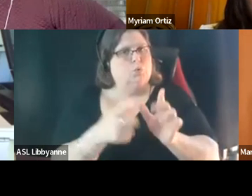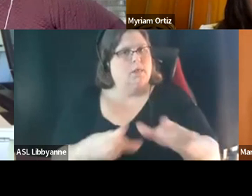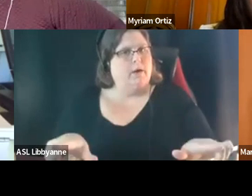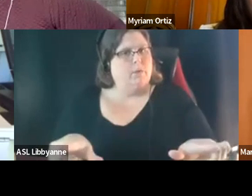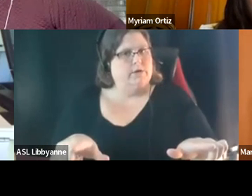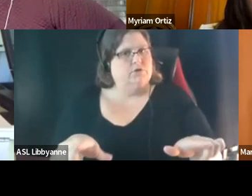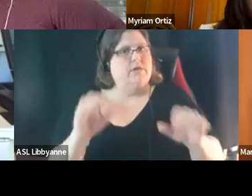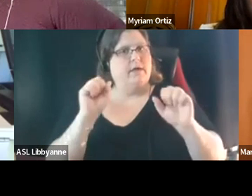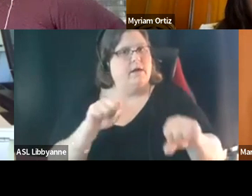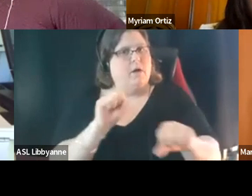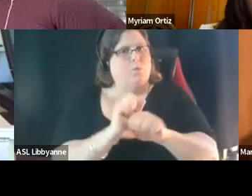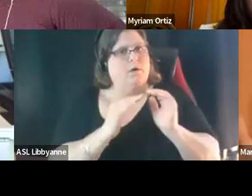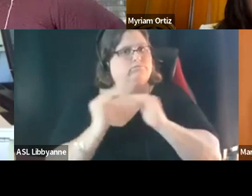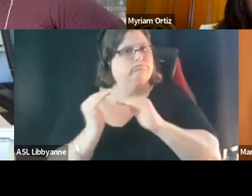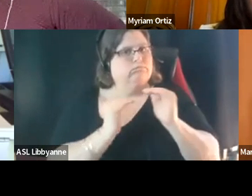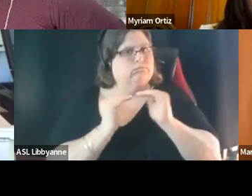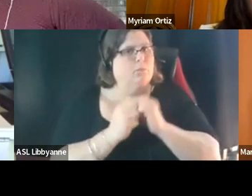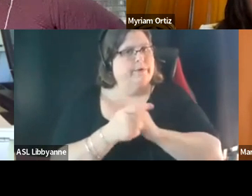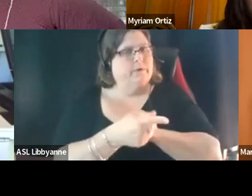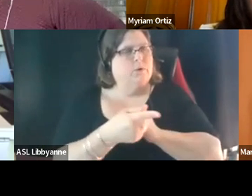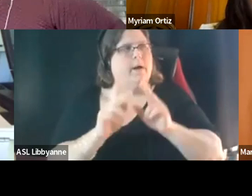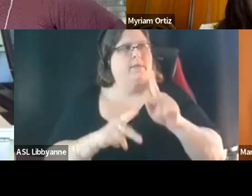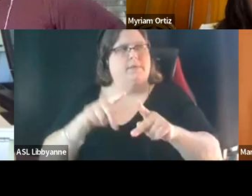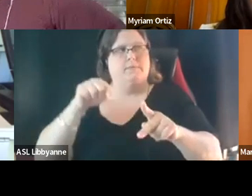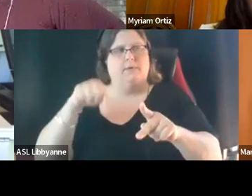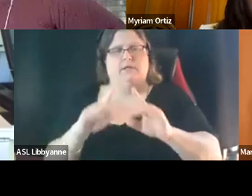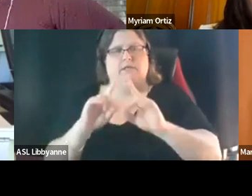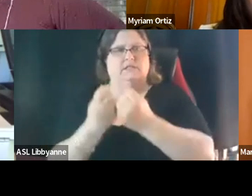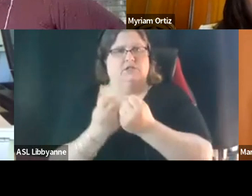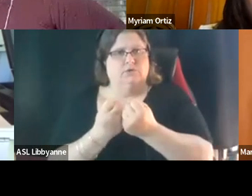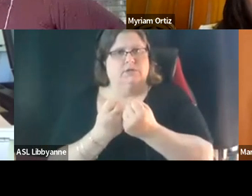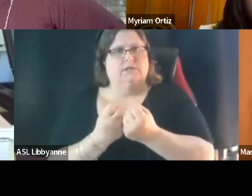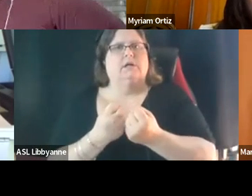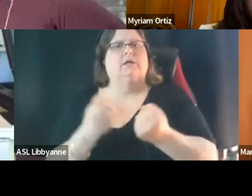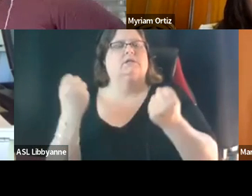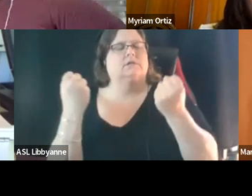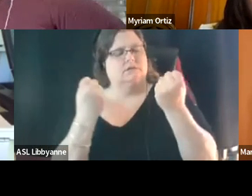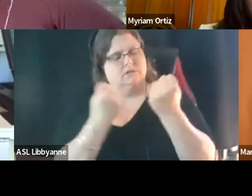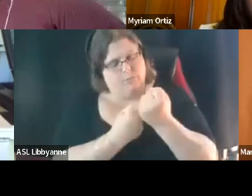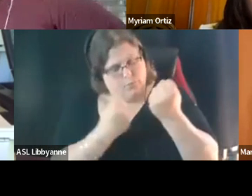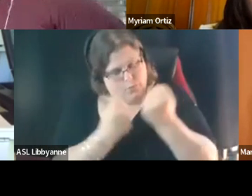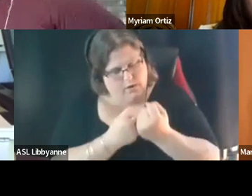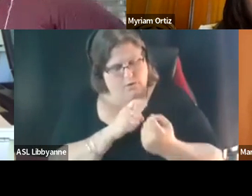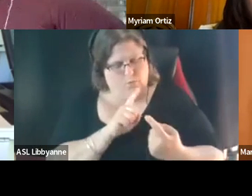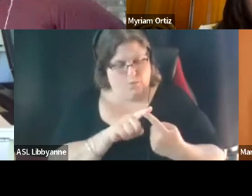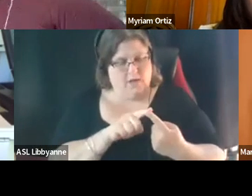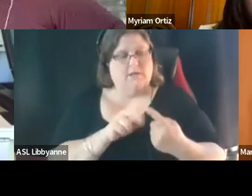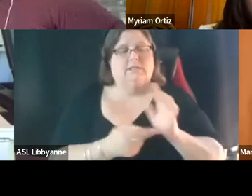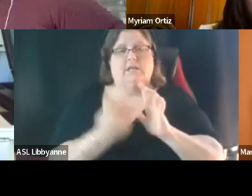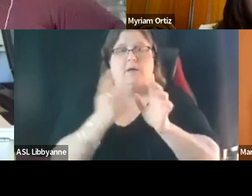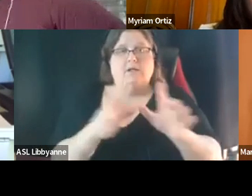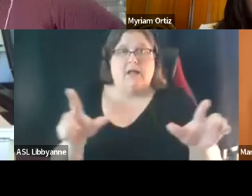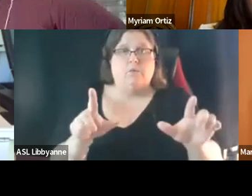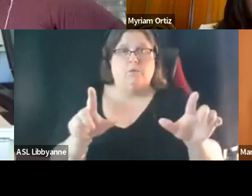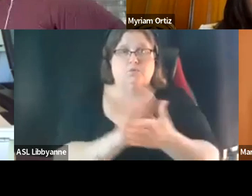to shoulder with you and the people in the district to support the 8 dual language schools in our district,